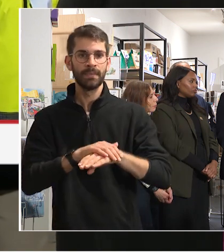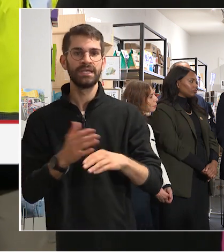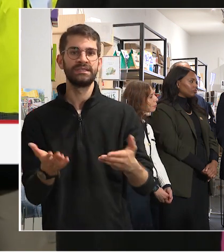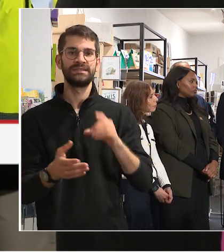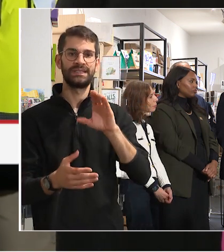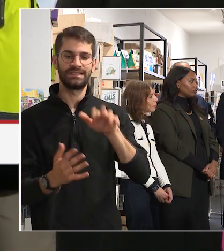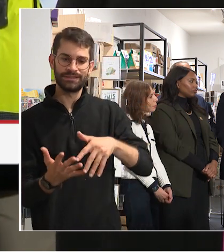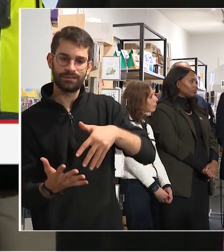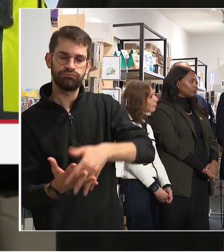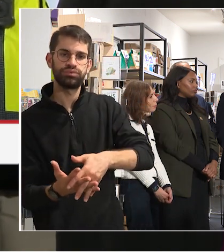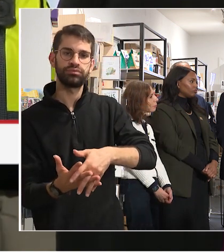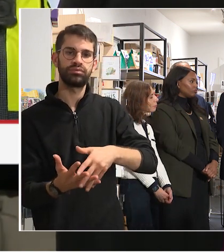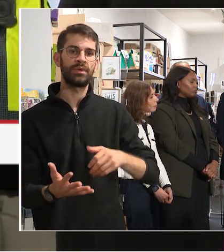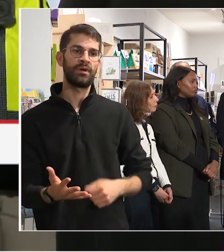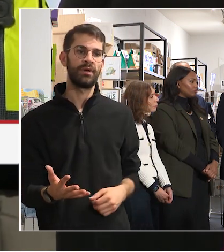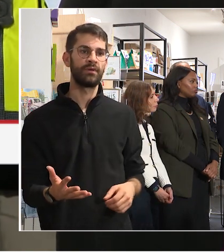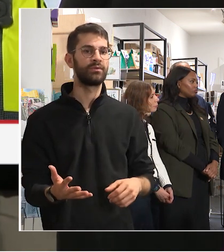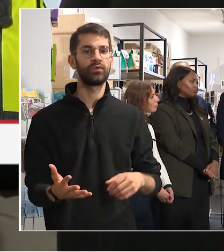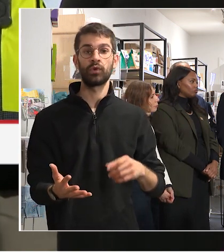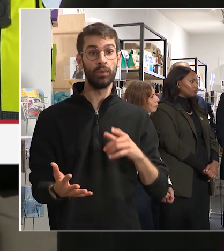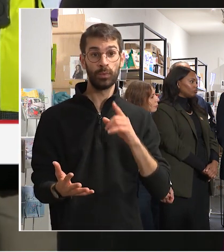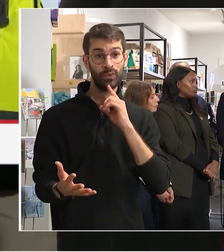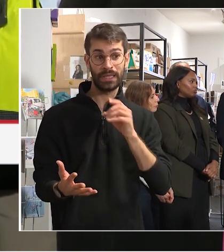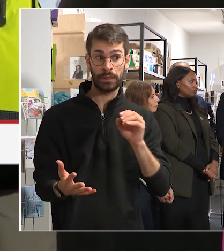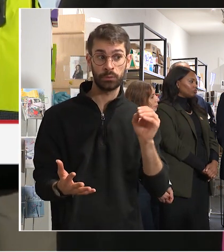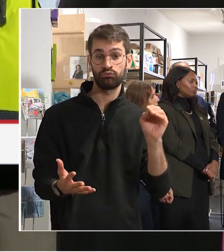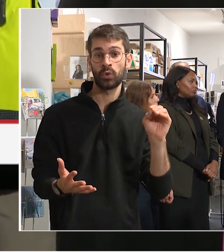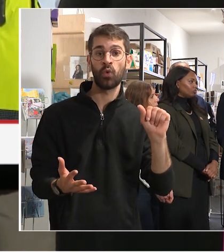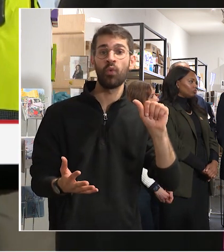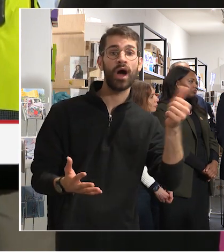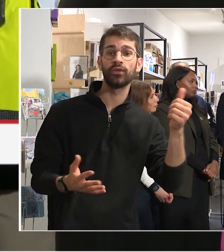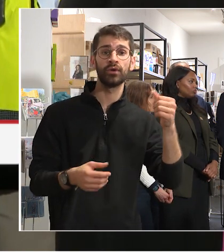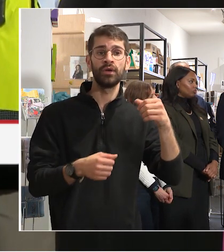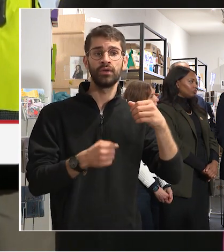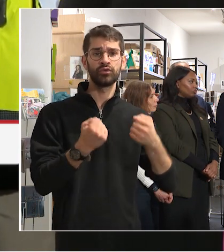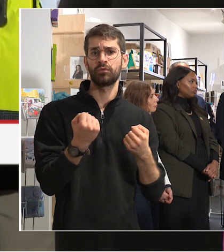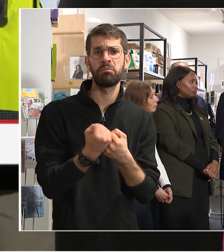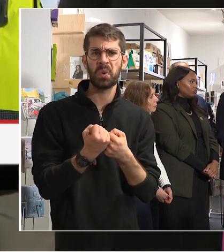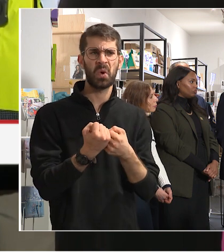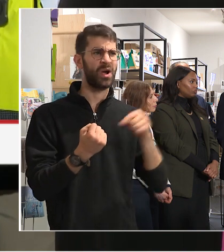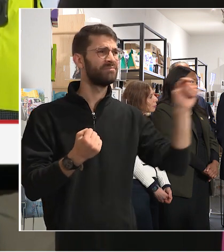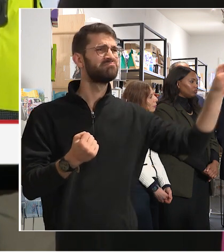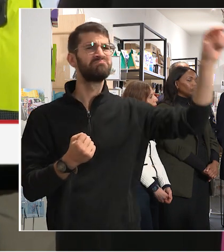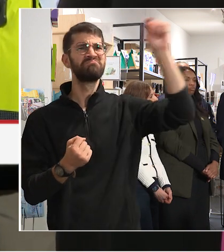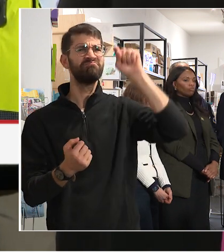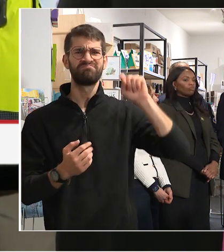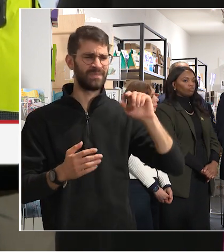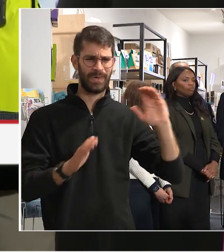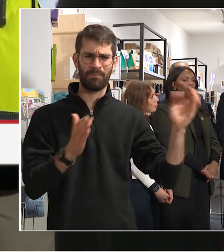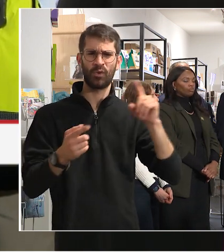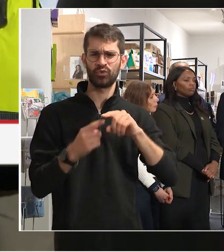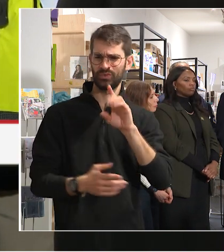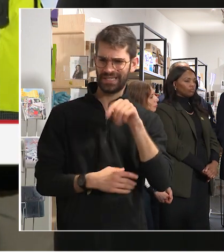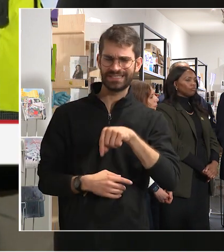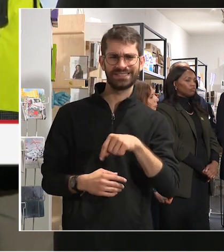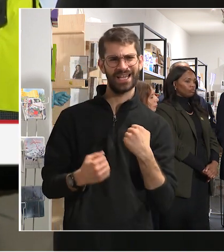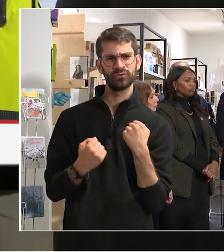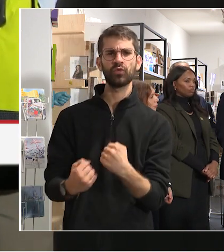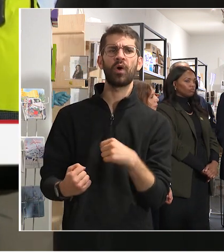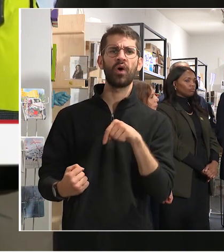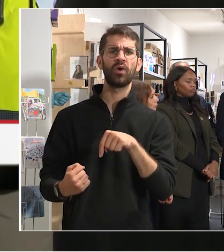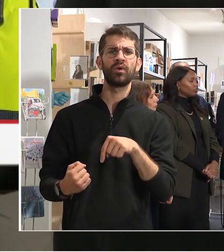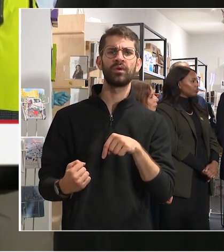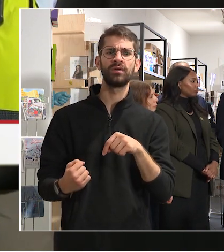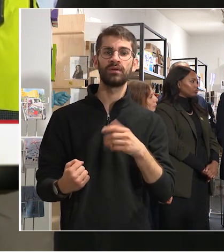that there's no other support. I don't care any other jurisdiction like DC, and we hear it time and time again. The support